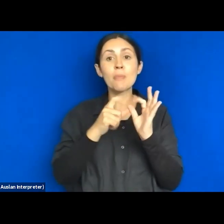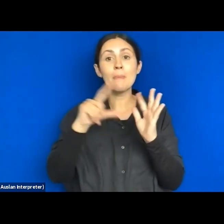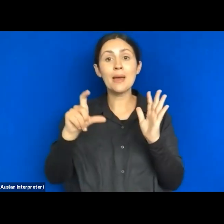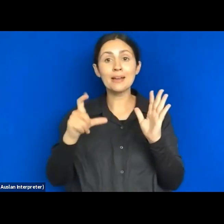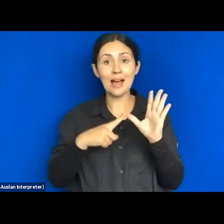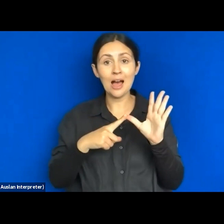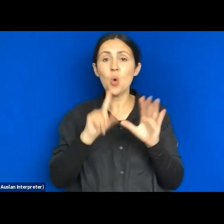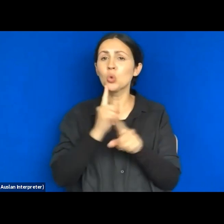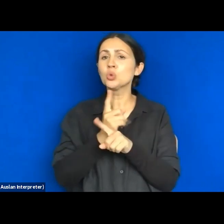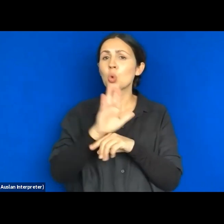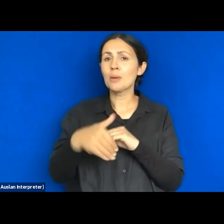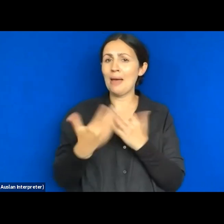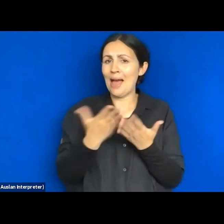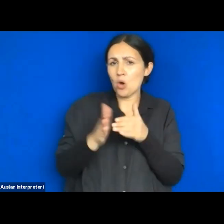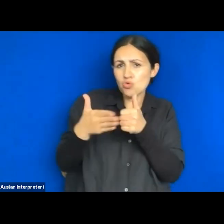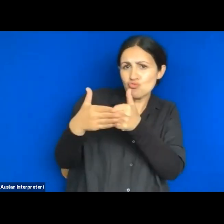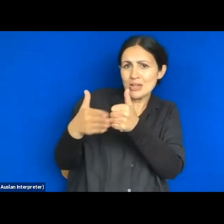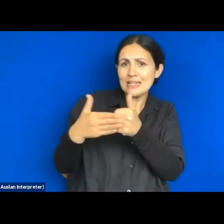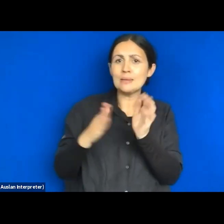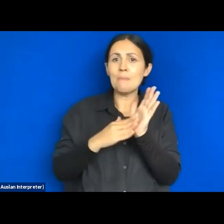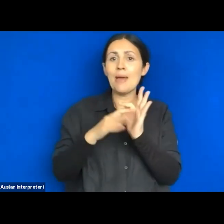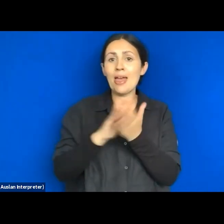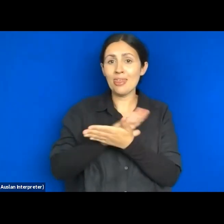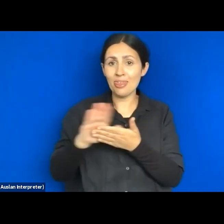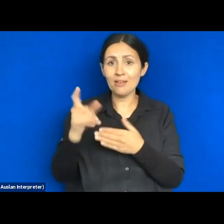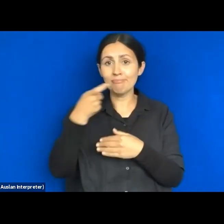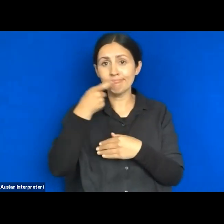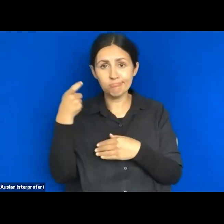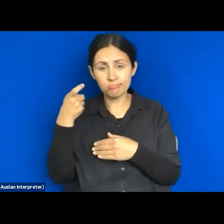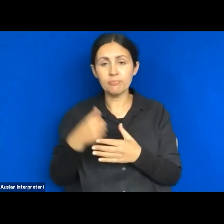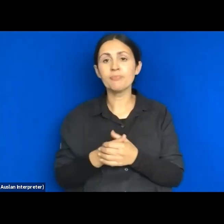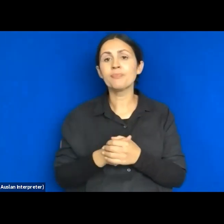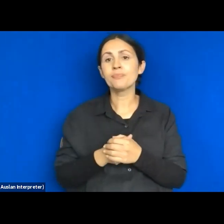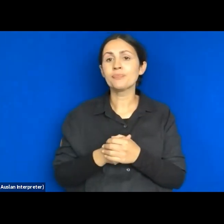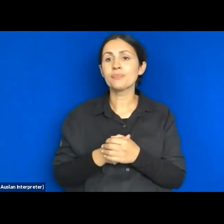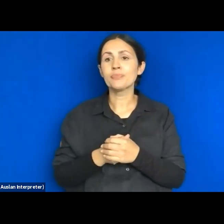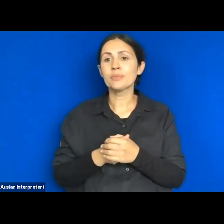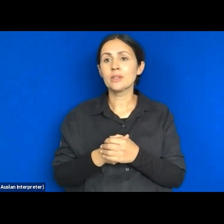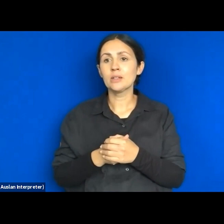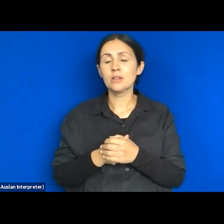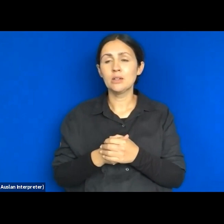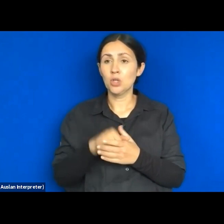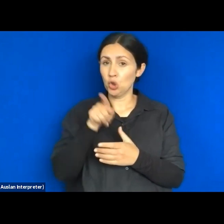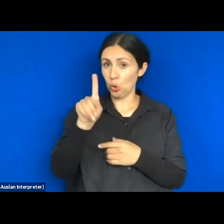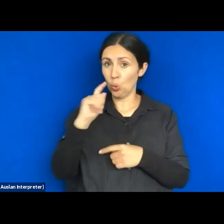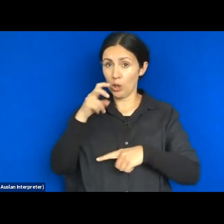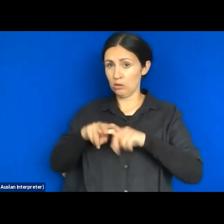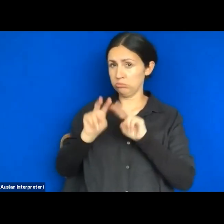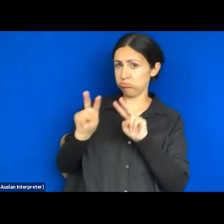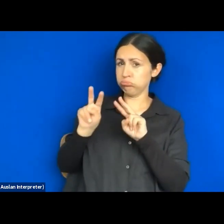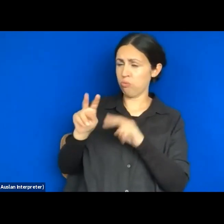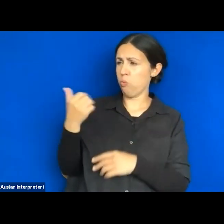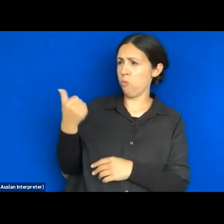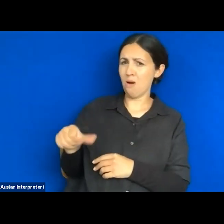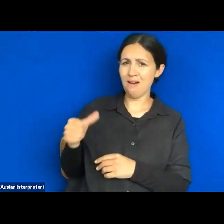of methamphetamine treatment. And this presents a broad range of in-depth work around the